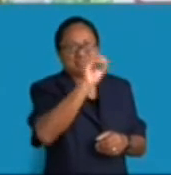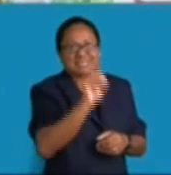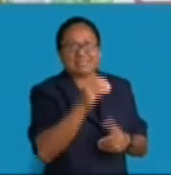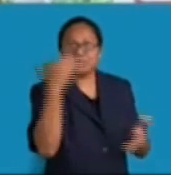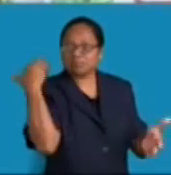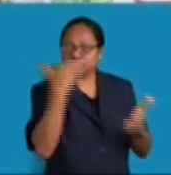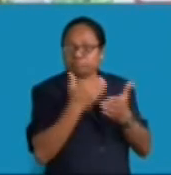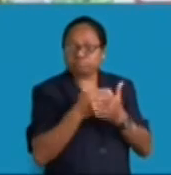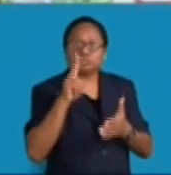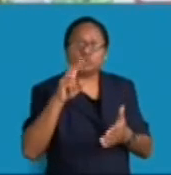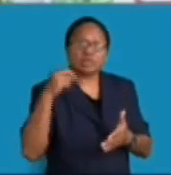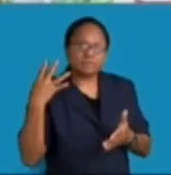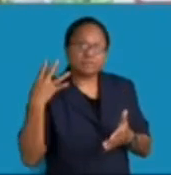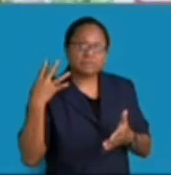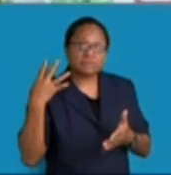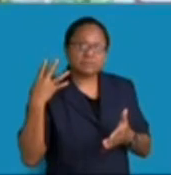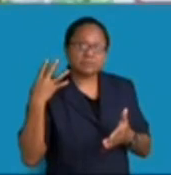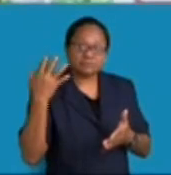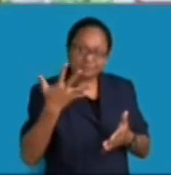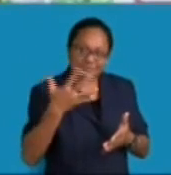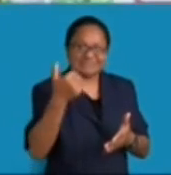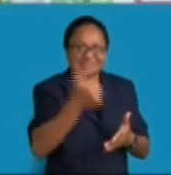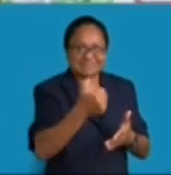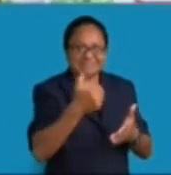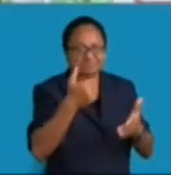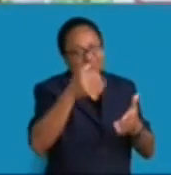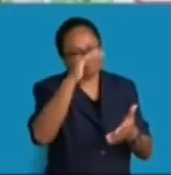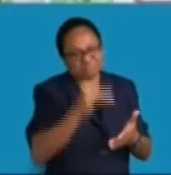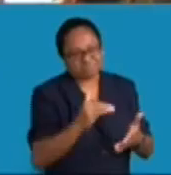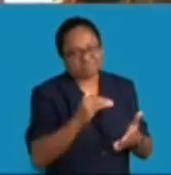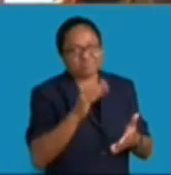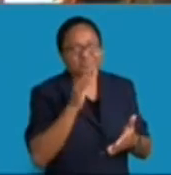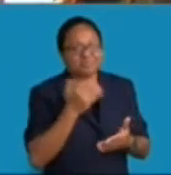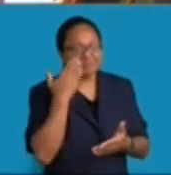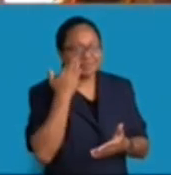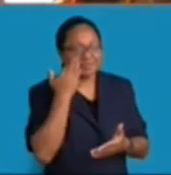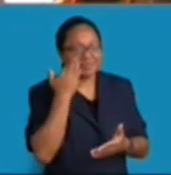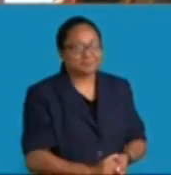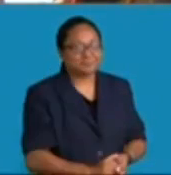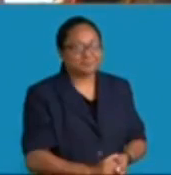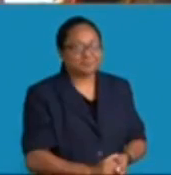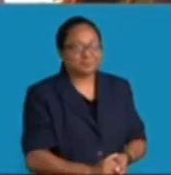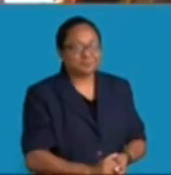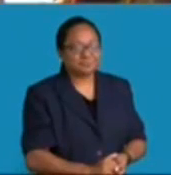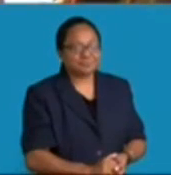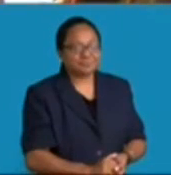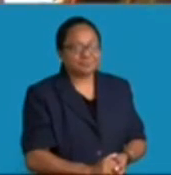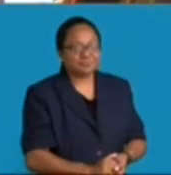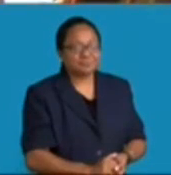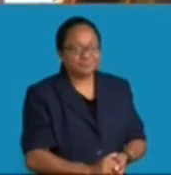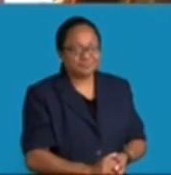of 2014 to 2016. Thank you, Madam Speaker. Thank you.